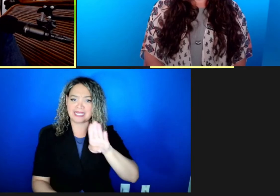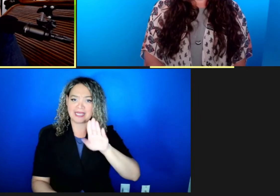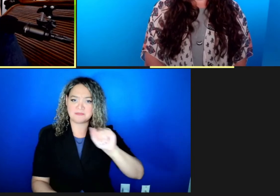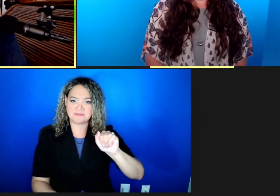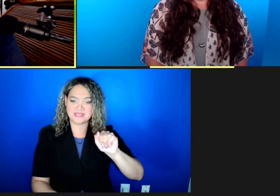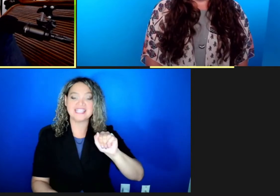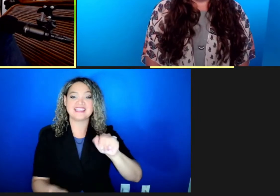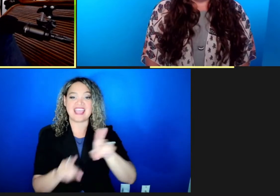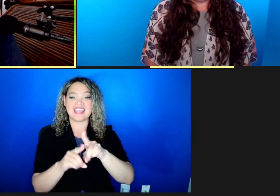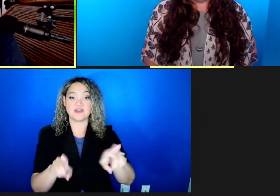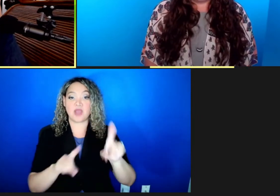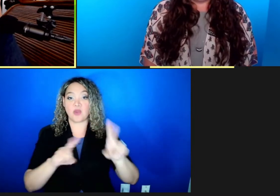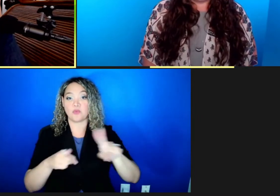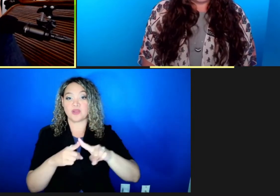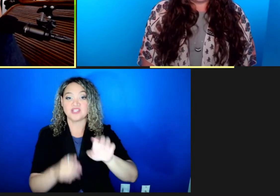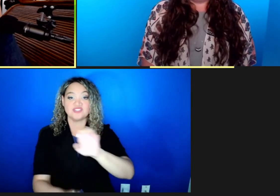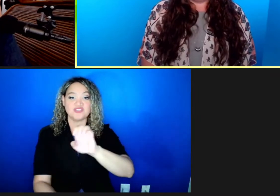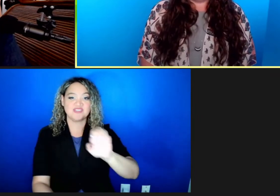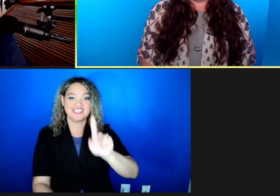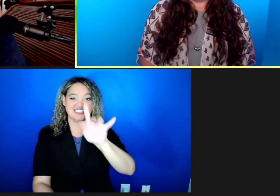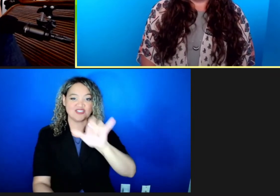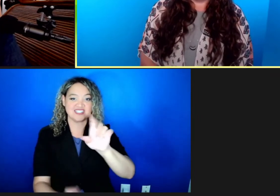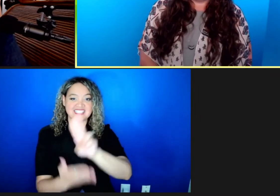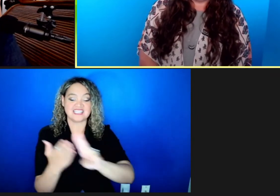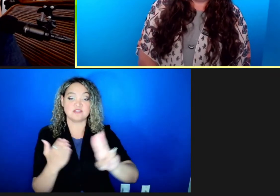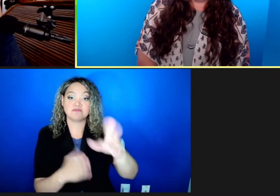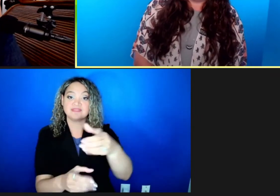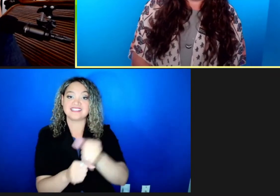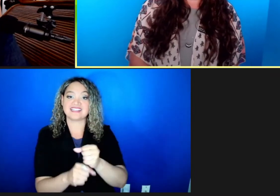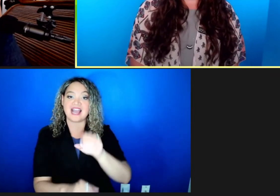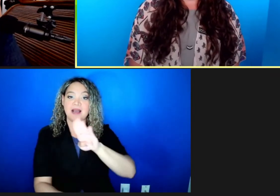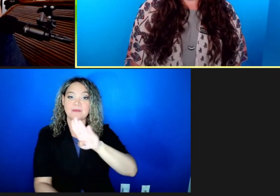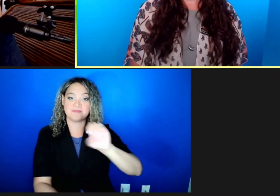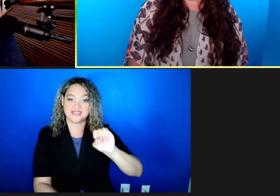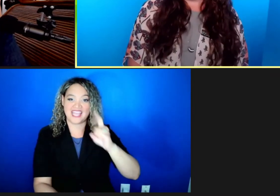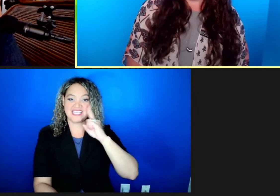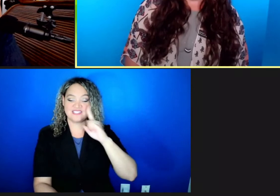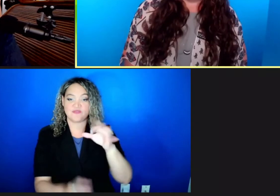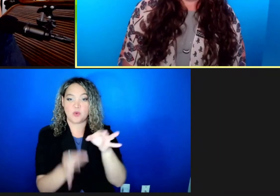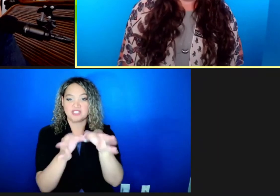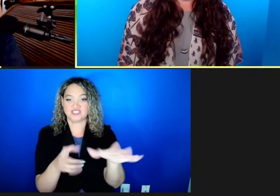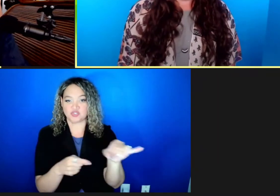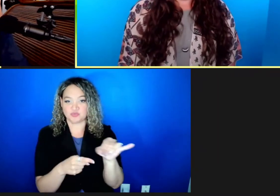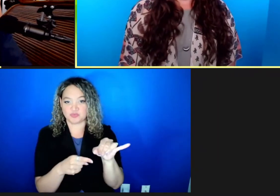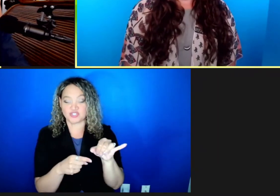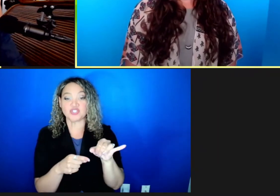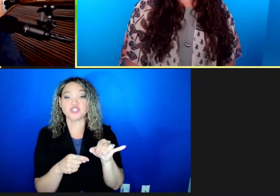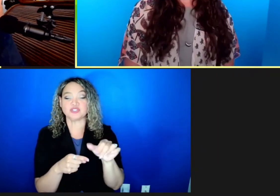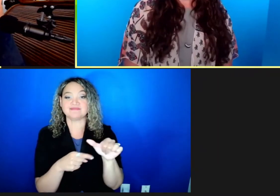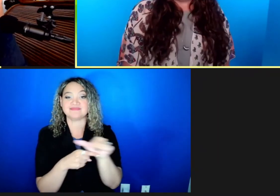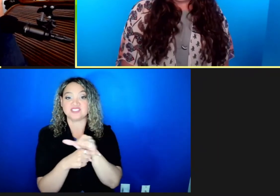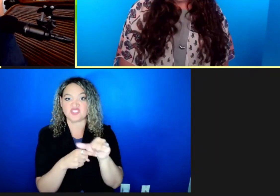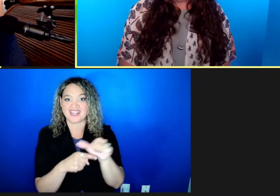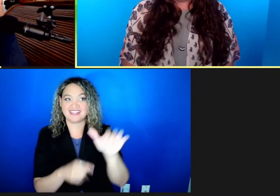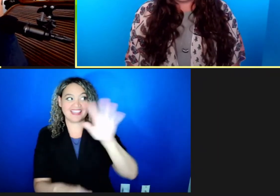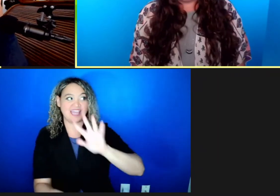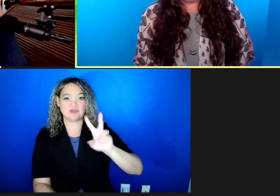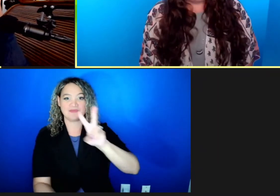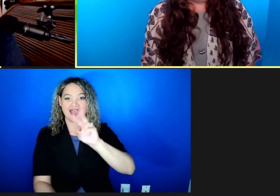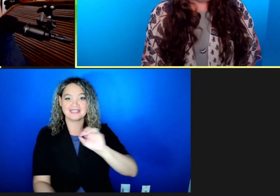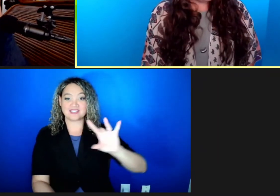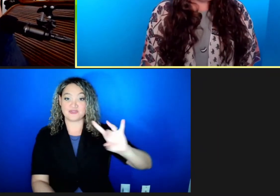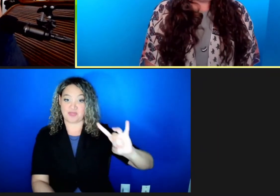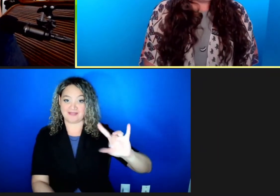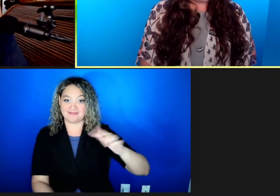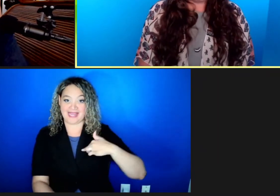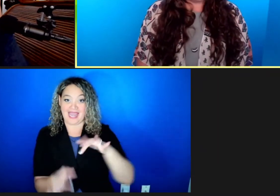I went to Eastern Kentucky University and got a bachelor's in interpreter training. Wow. And that was in 2008, and I've